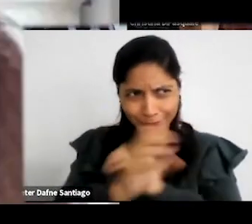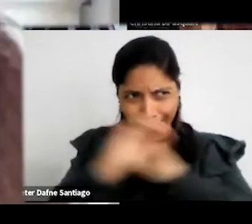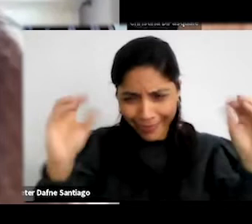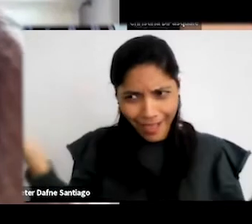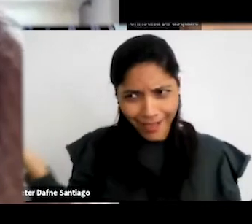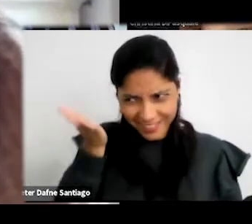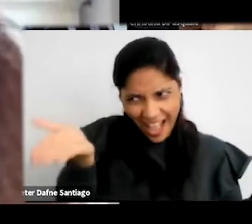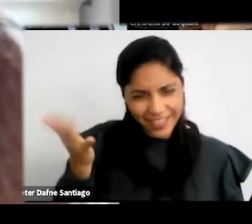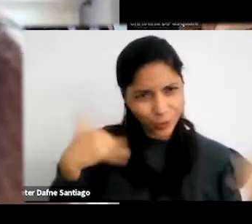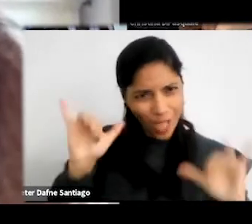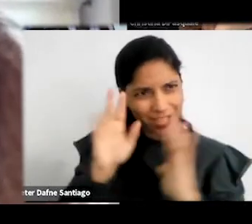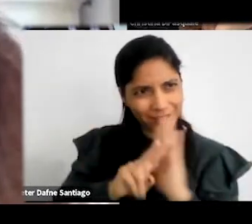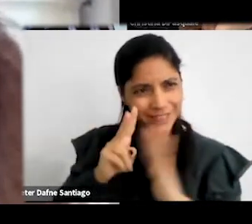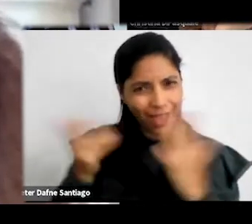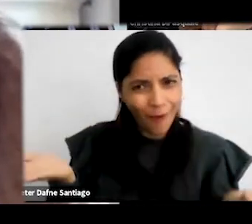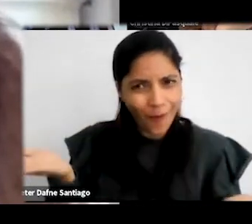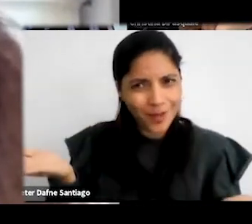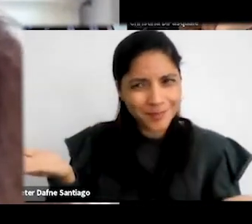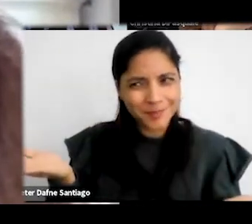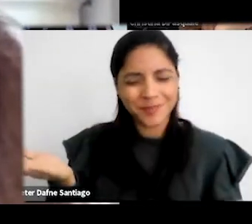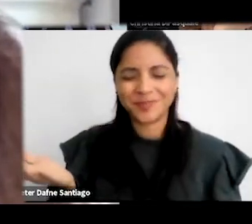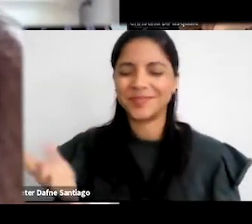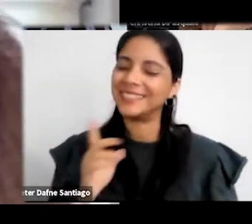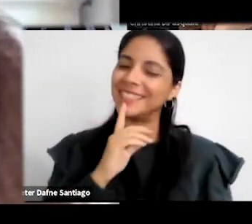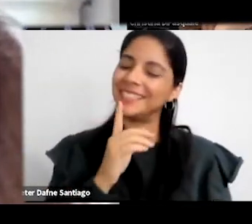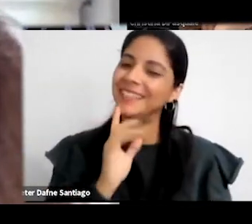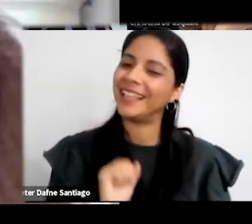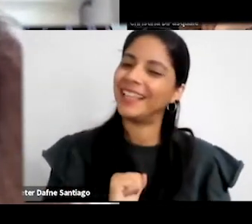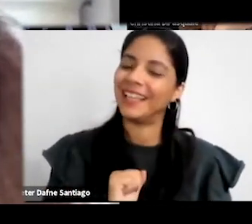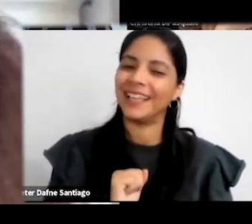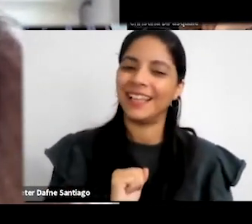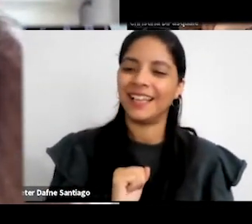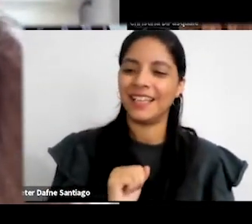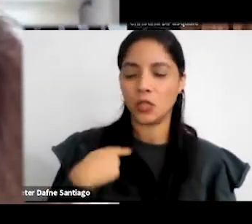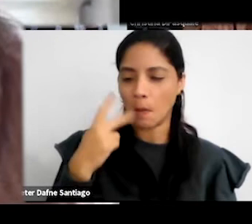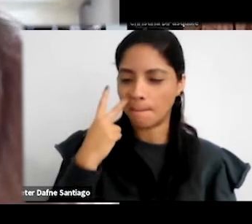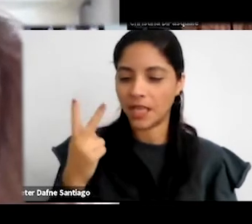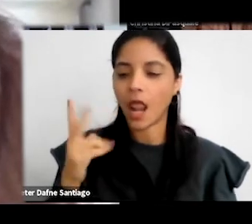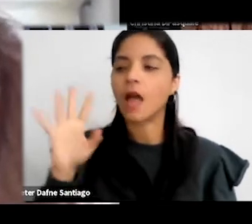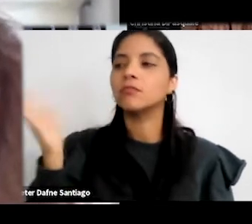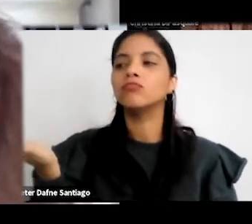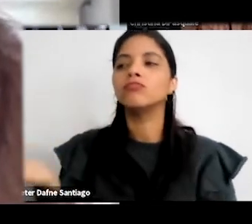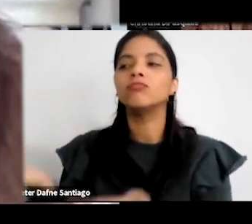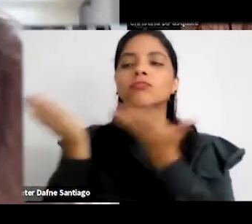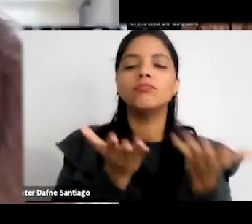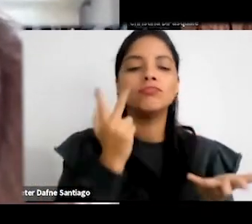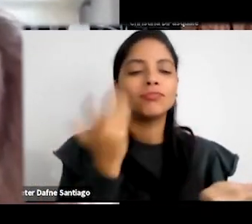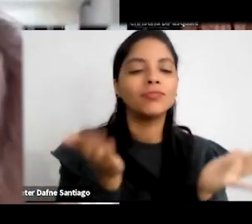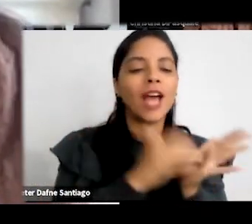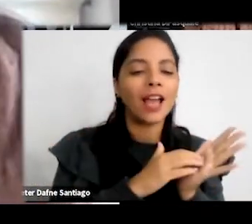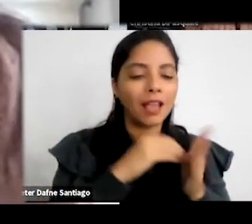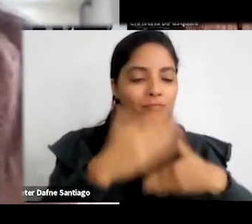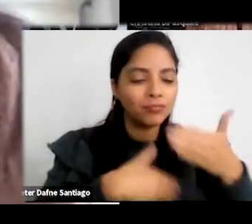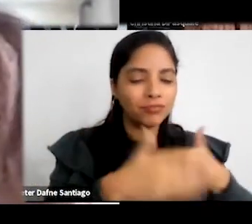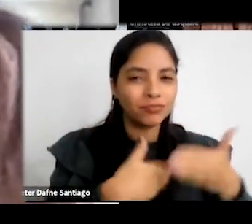American Archive of Public Broadcasting, and at that link that I shared, they posted it. So Awesome. it is available now. But one thing that Realidades always